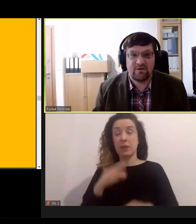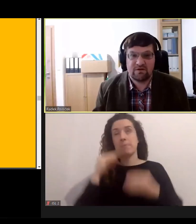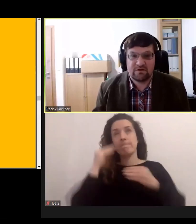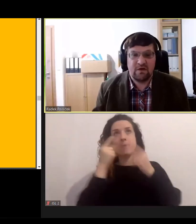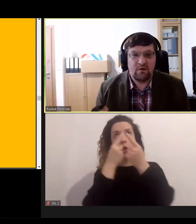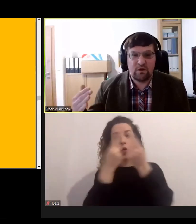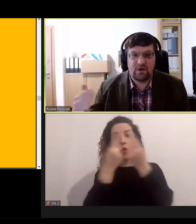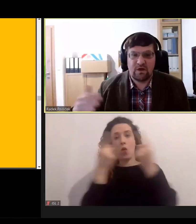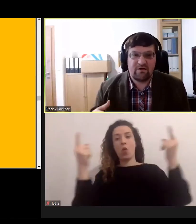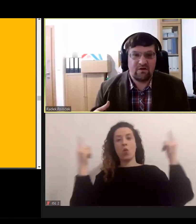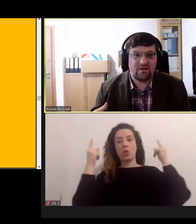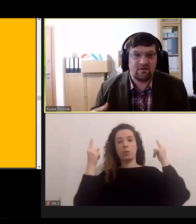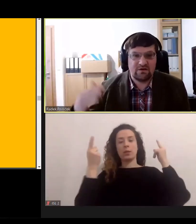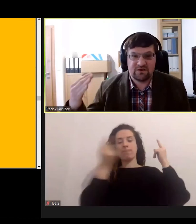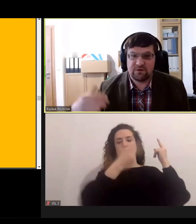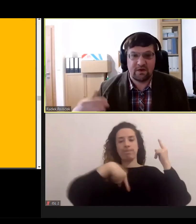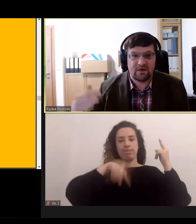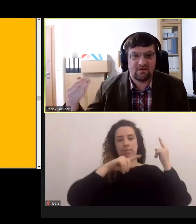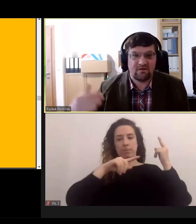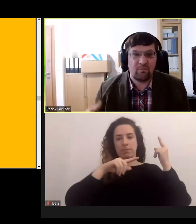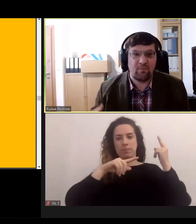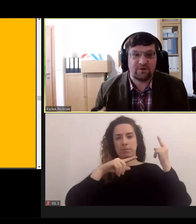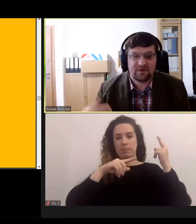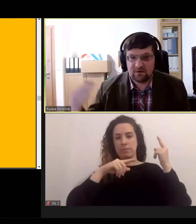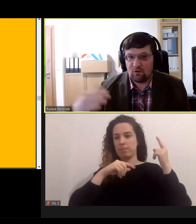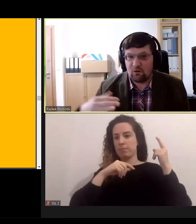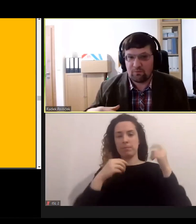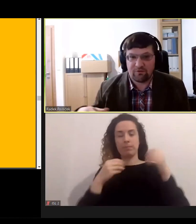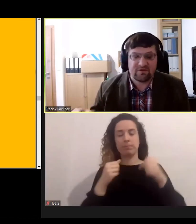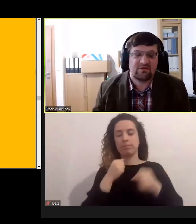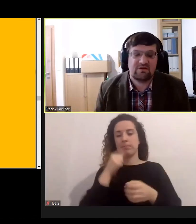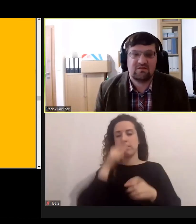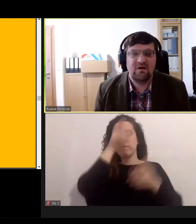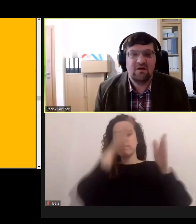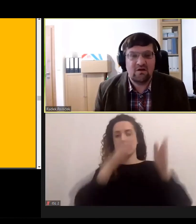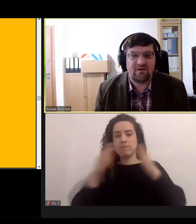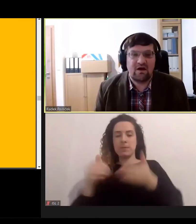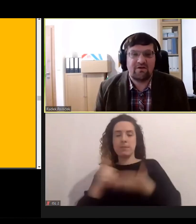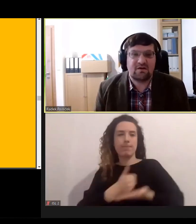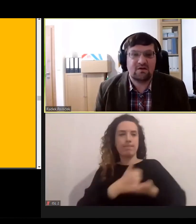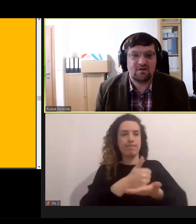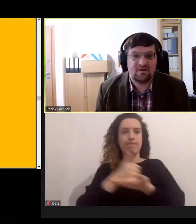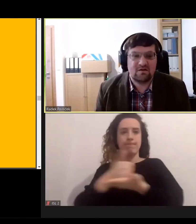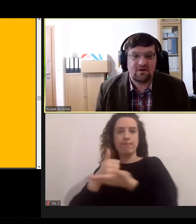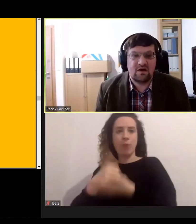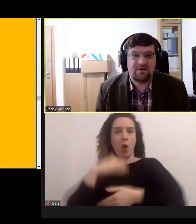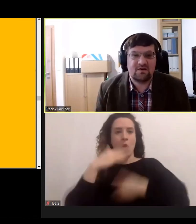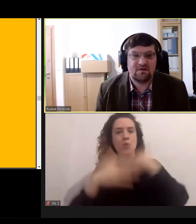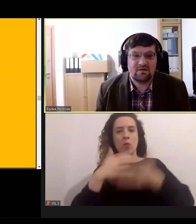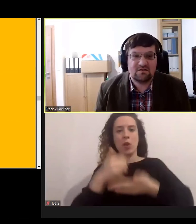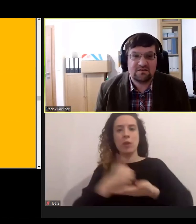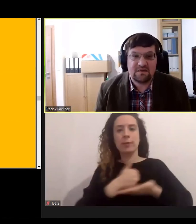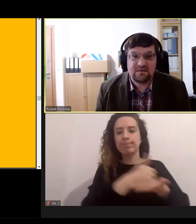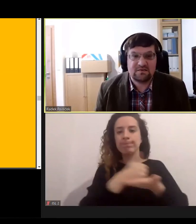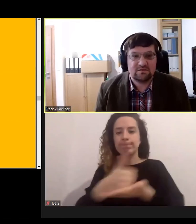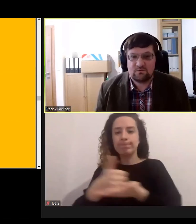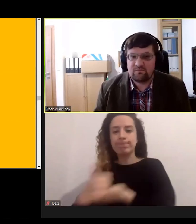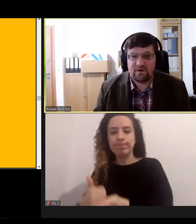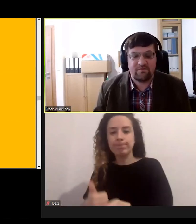situation in the field of international student mobility. It means that we had to